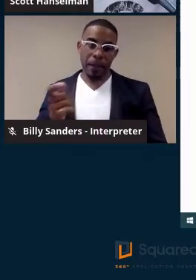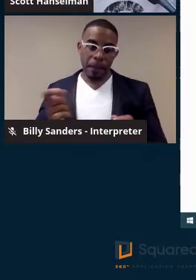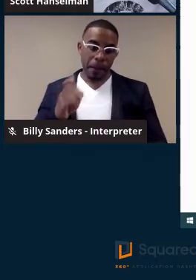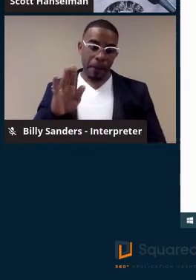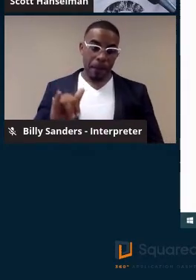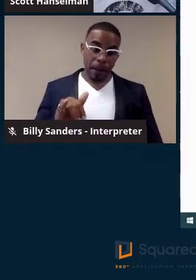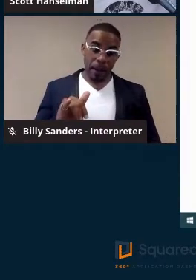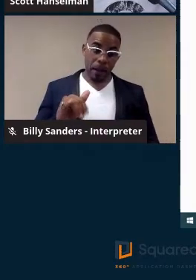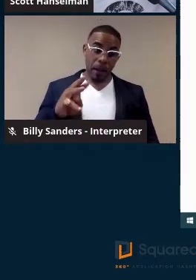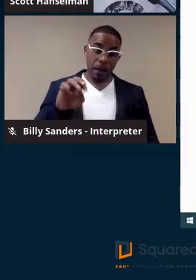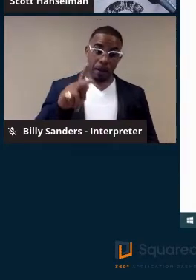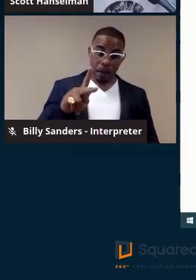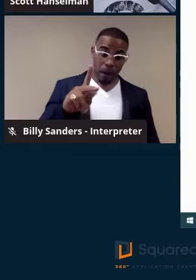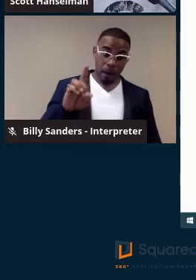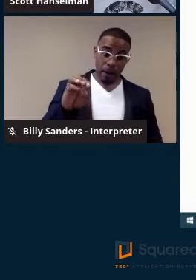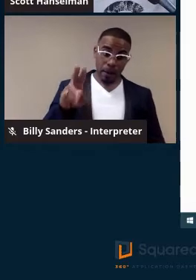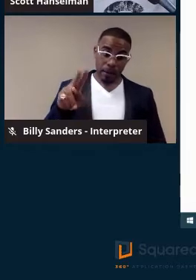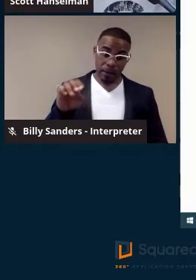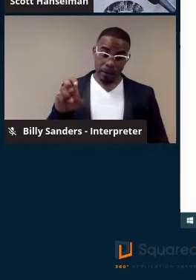by Mark Downey.